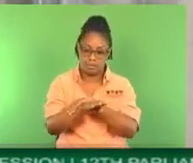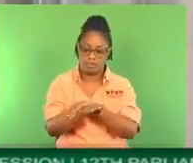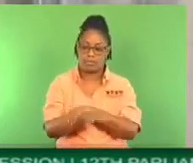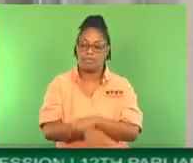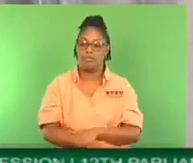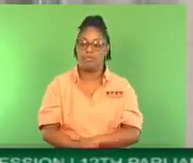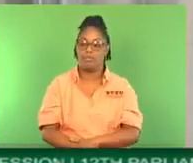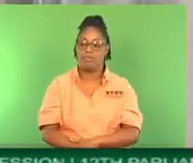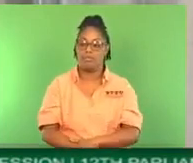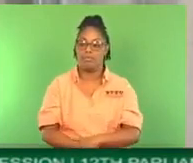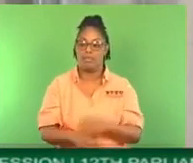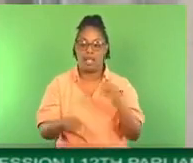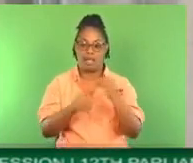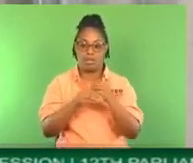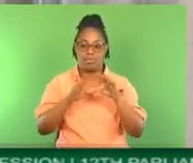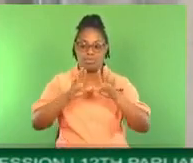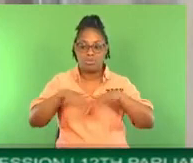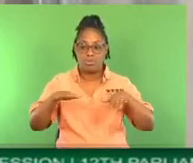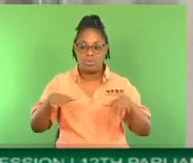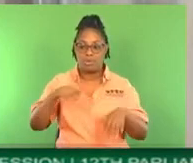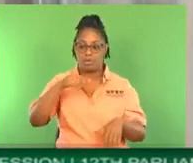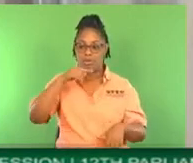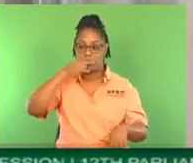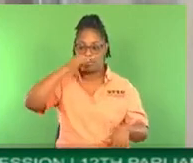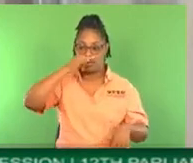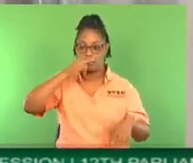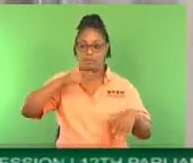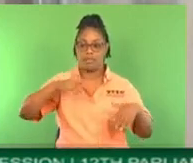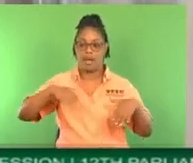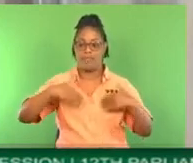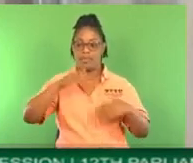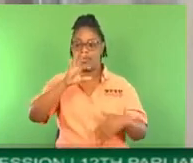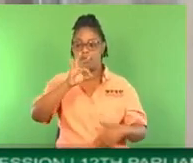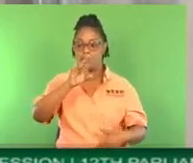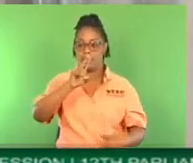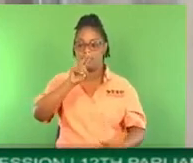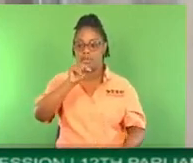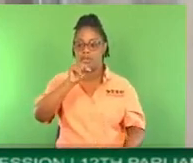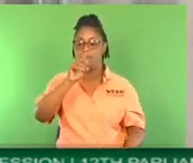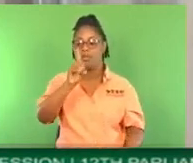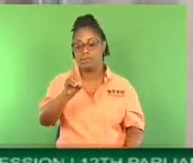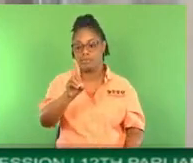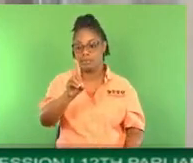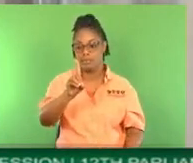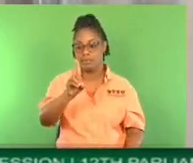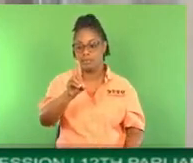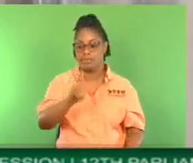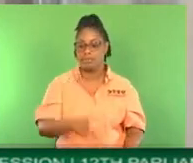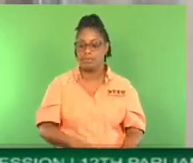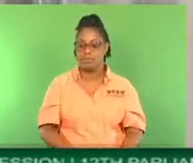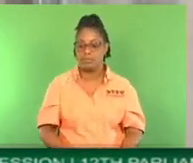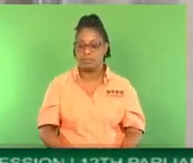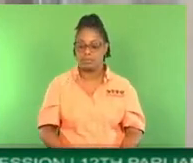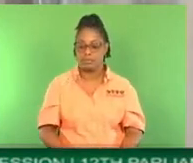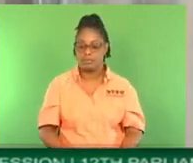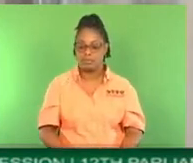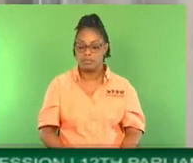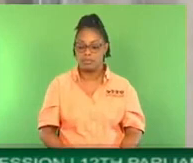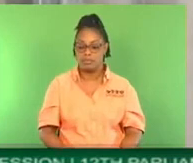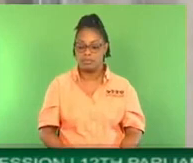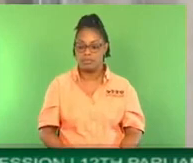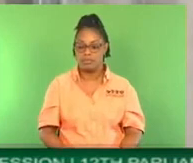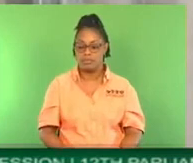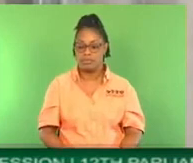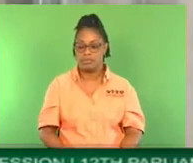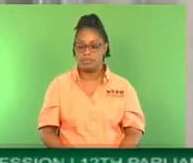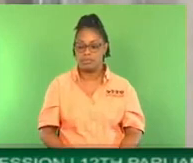Children's Life Fund. Yes, the Children's Life Fund, a brainchild of the member for Siparia. Fantastic